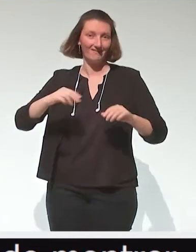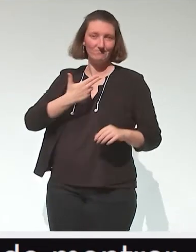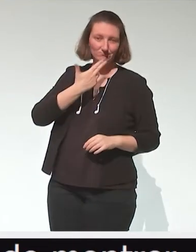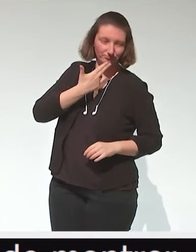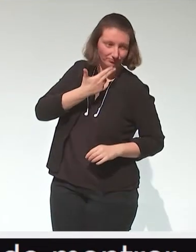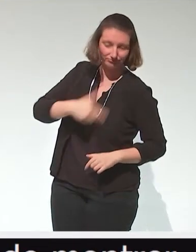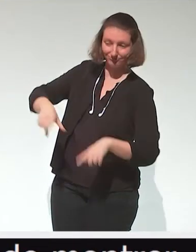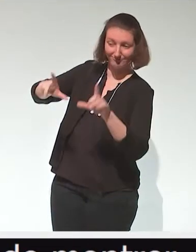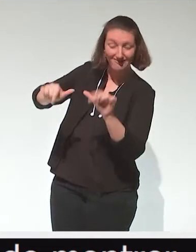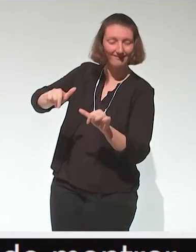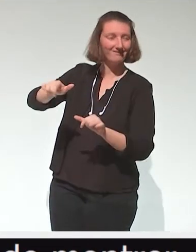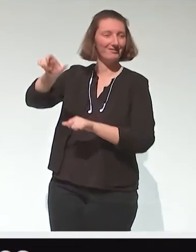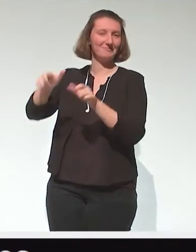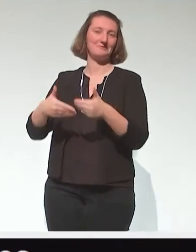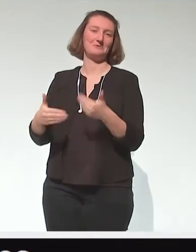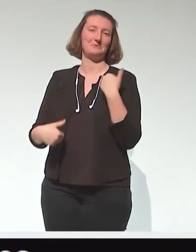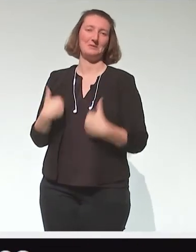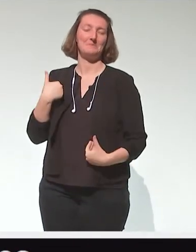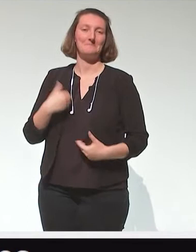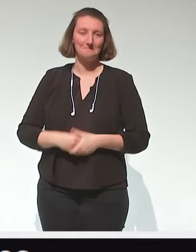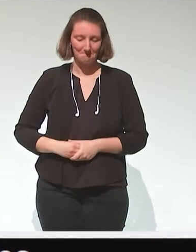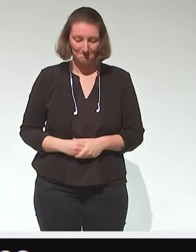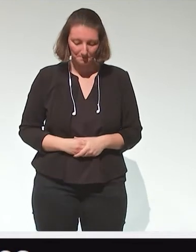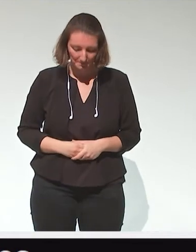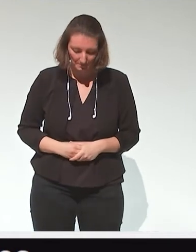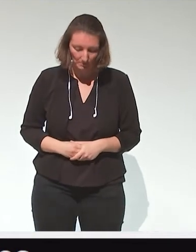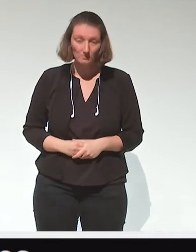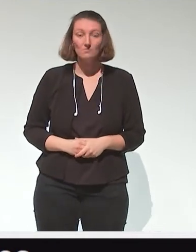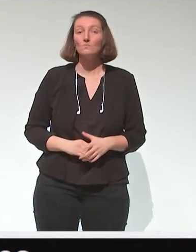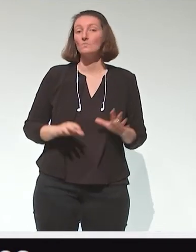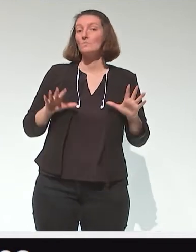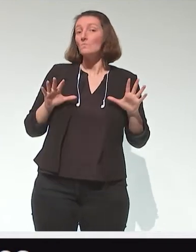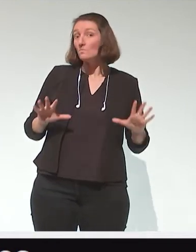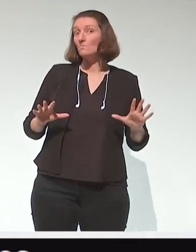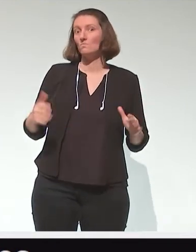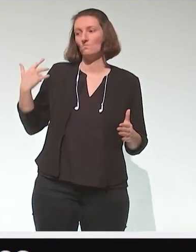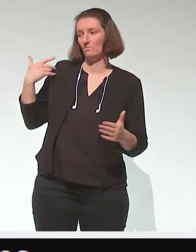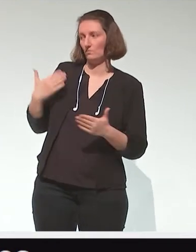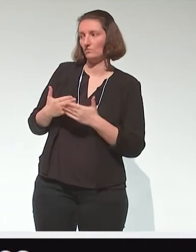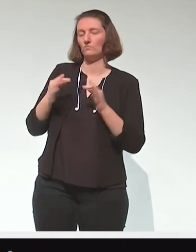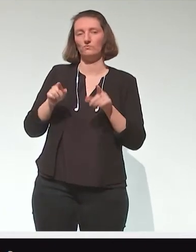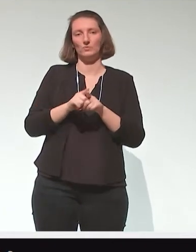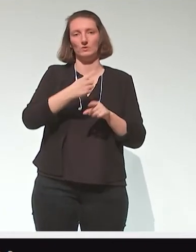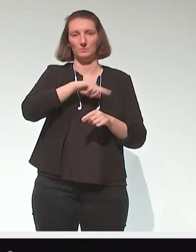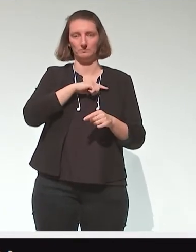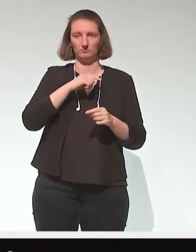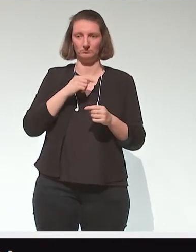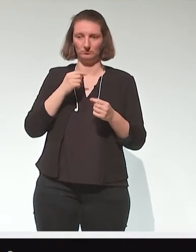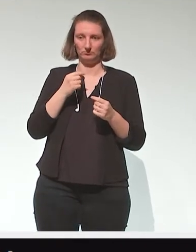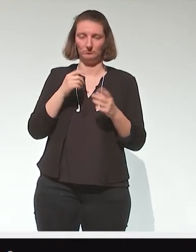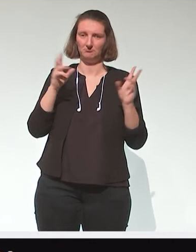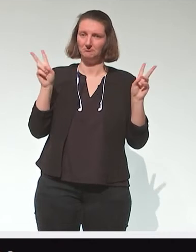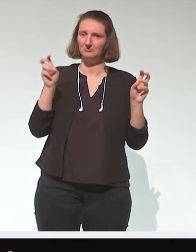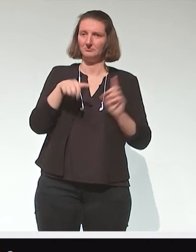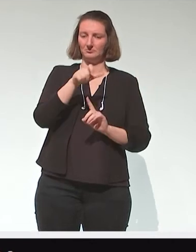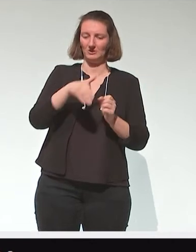to people what they can gain from the corporate world, but it can also show to companies what they can gain from